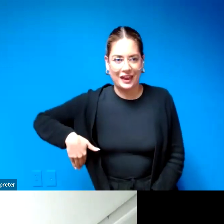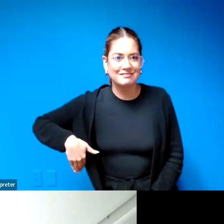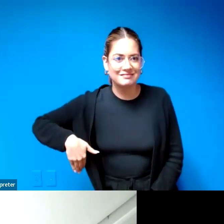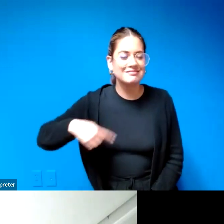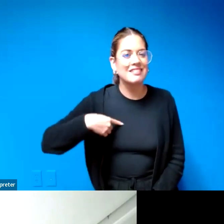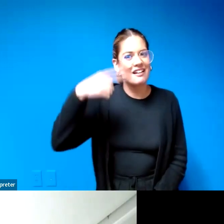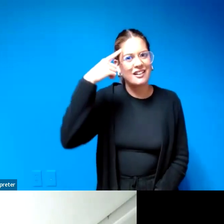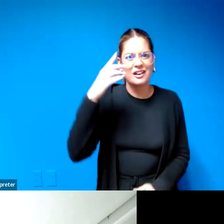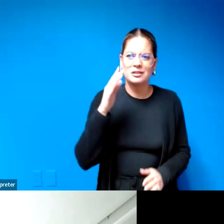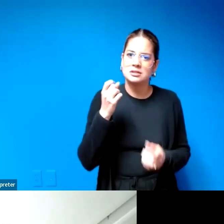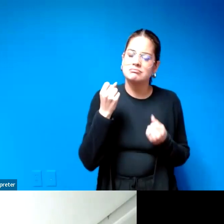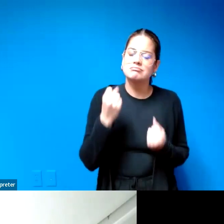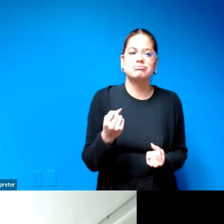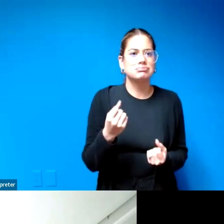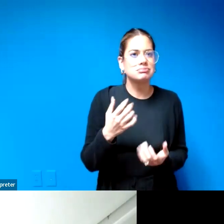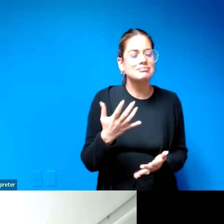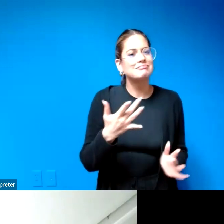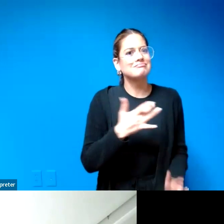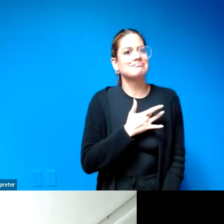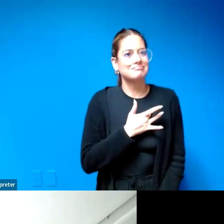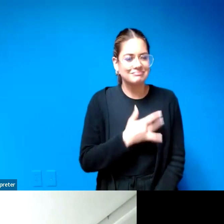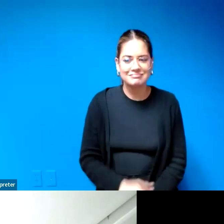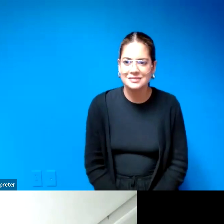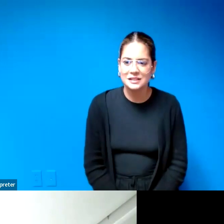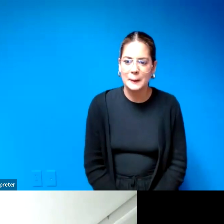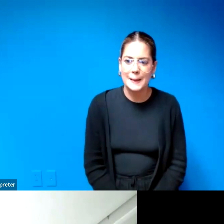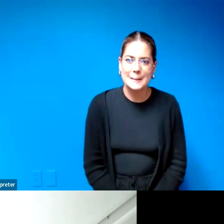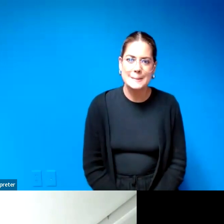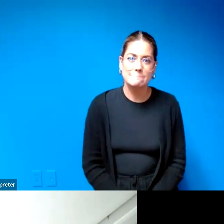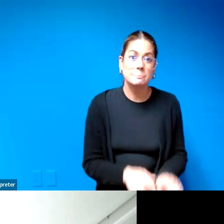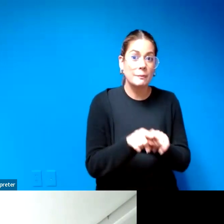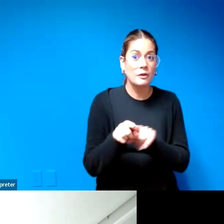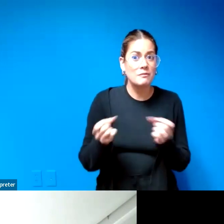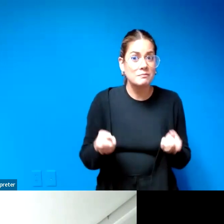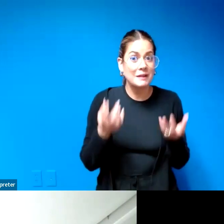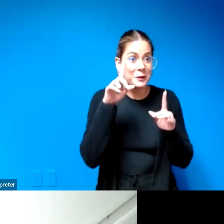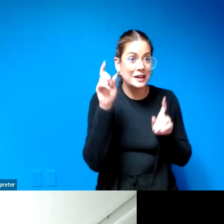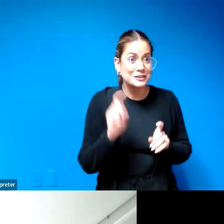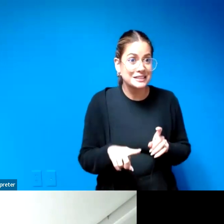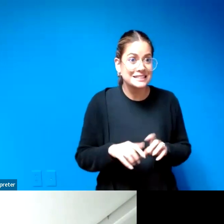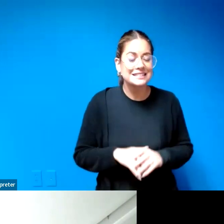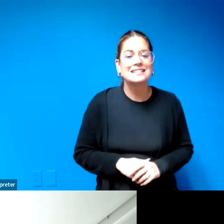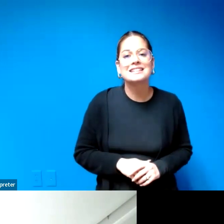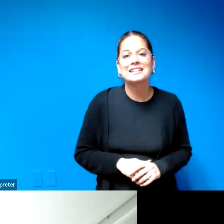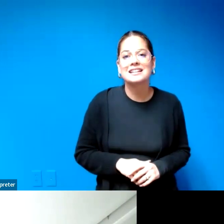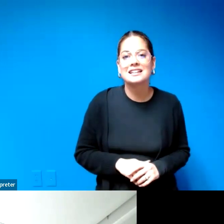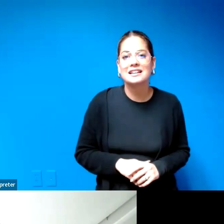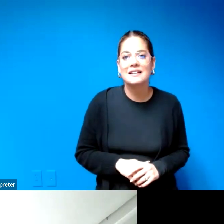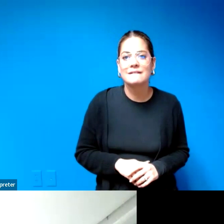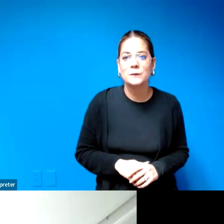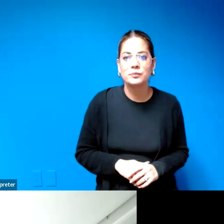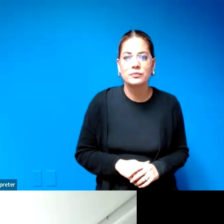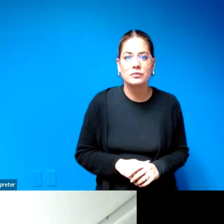really powerful just to share with you kind of what resonated with our audience. We also got a number of questions. And so